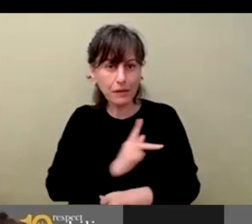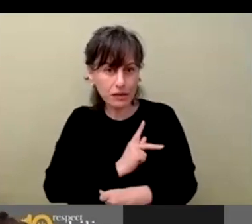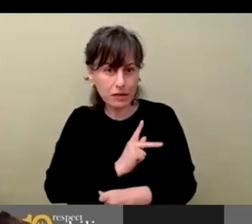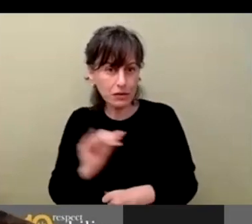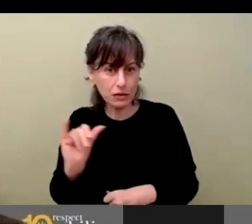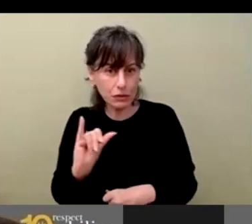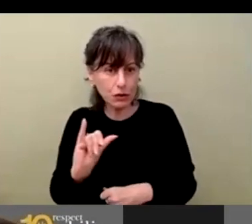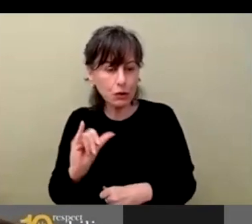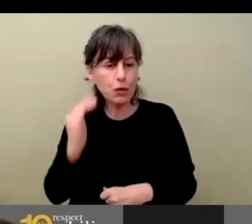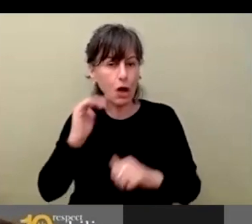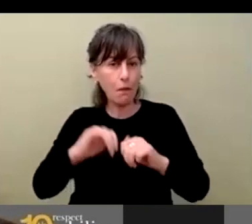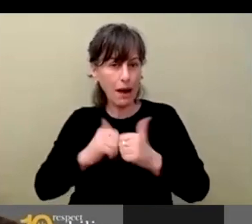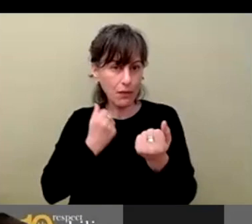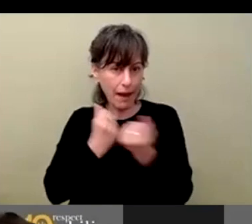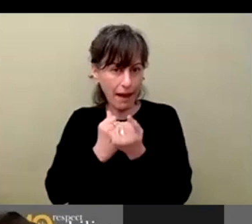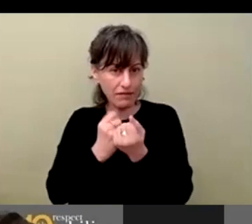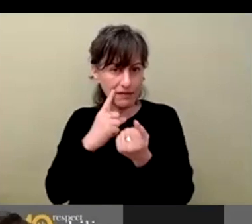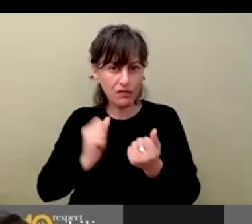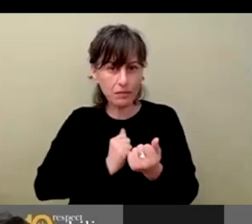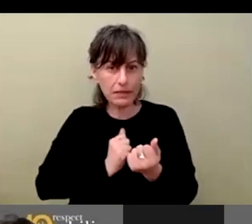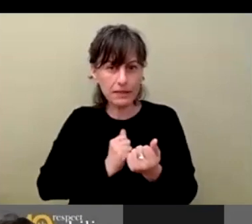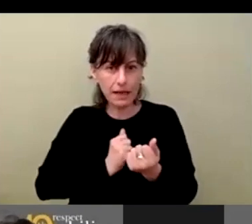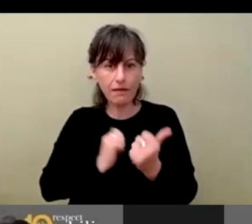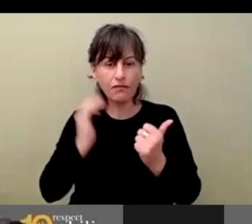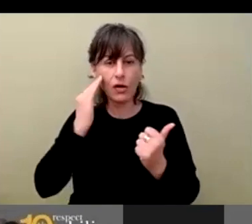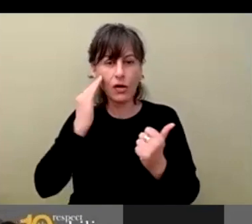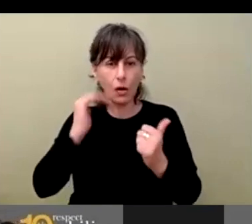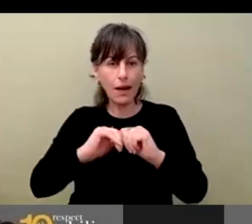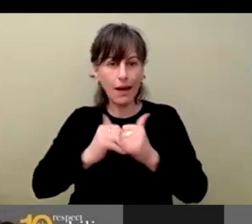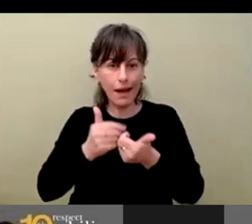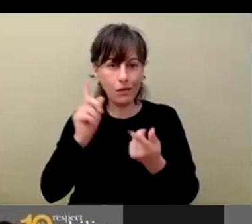to advocate for myself, knowing how to,